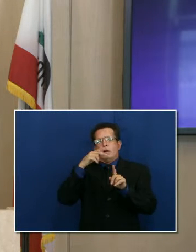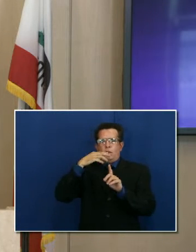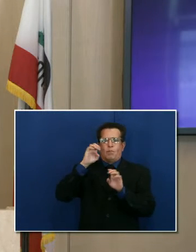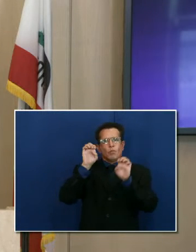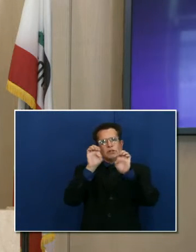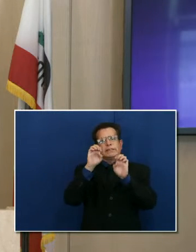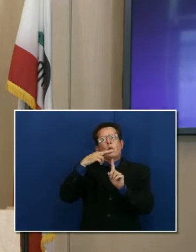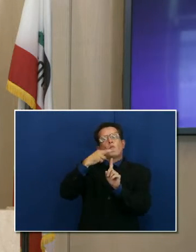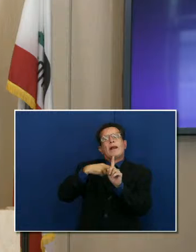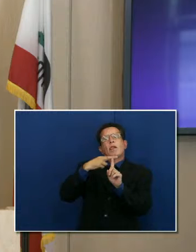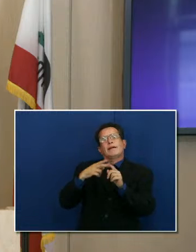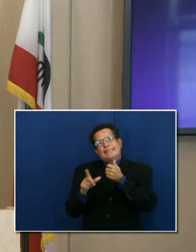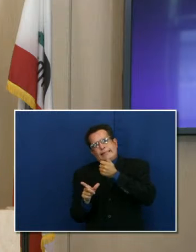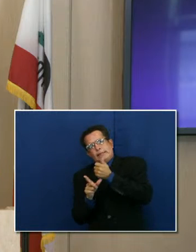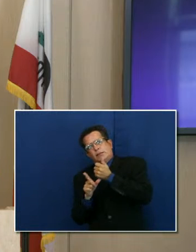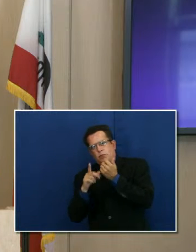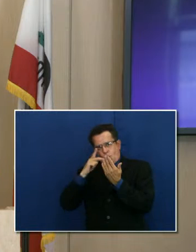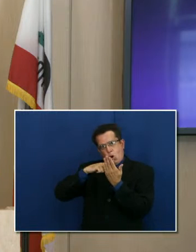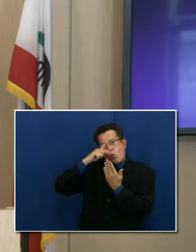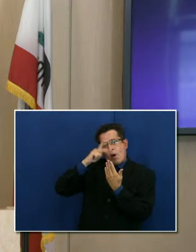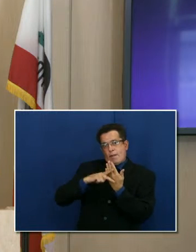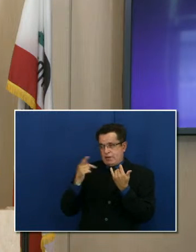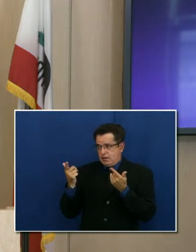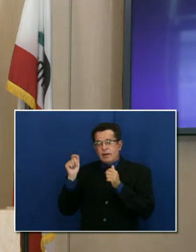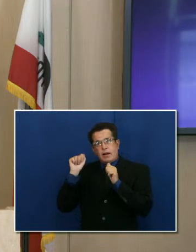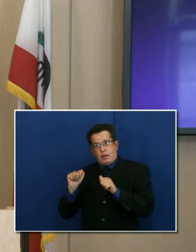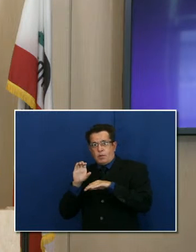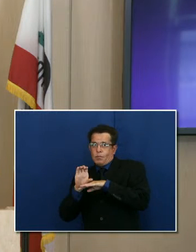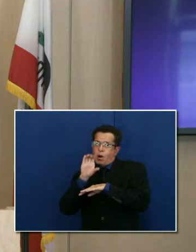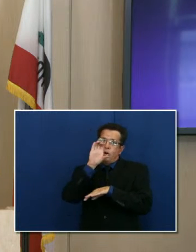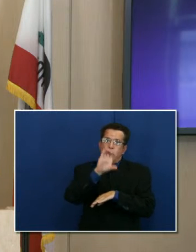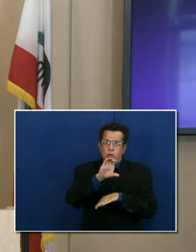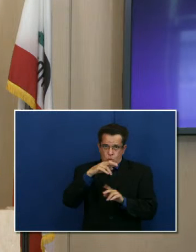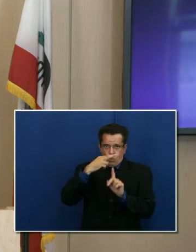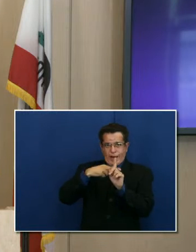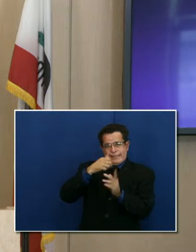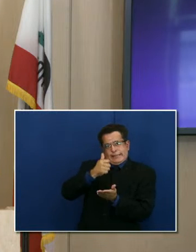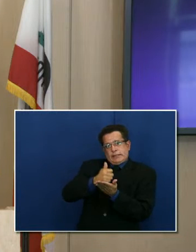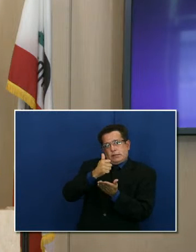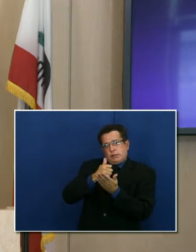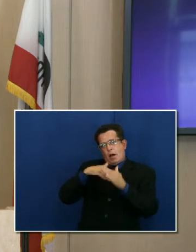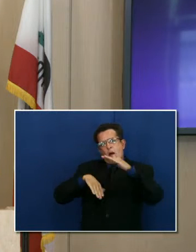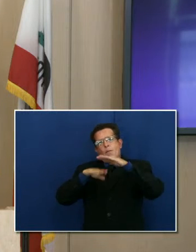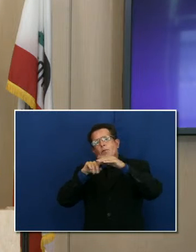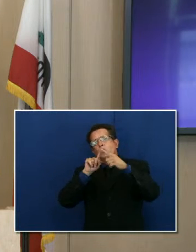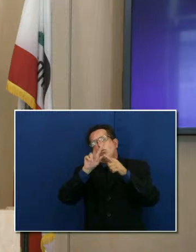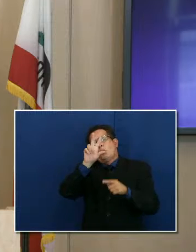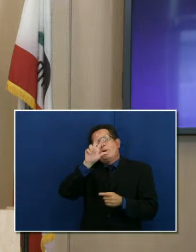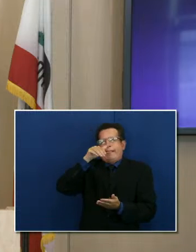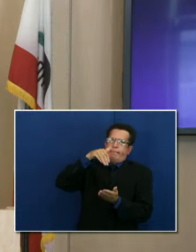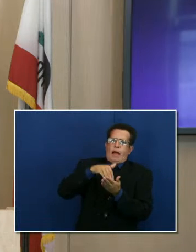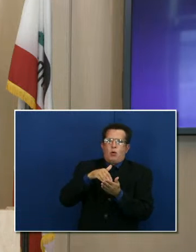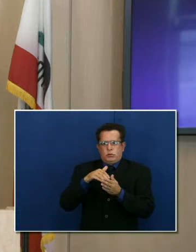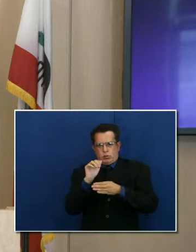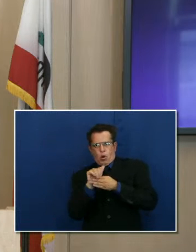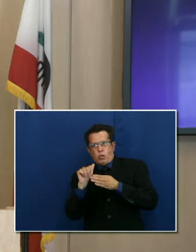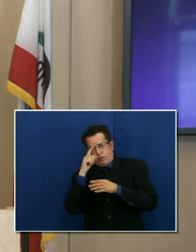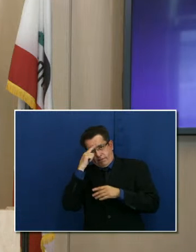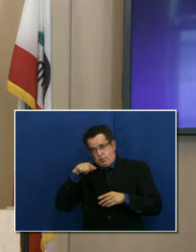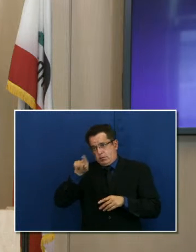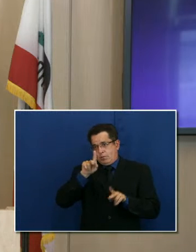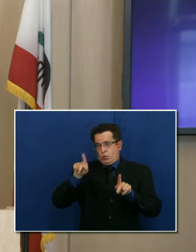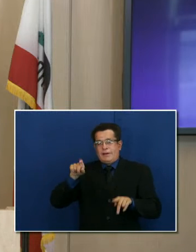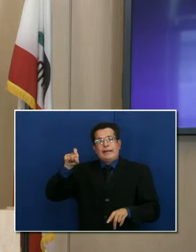Program. This program can provide one-time rental assistance for up to $3,000 for qualified residents who